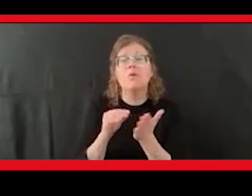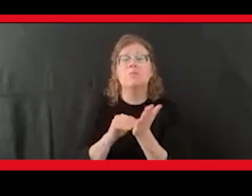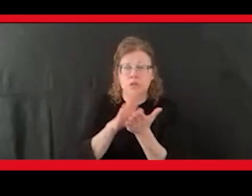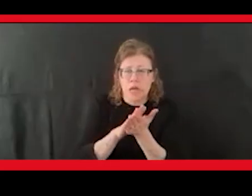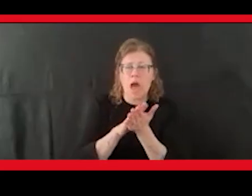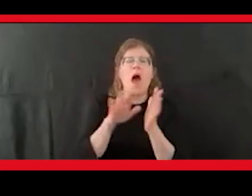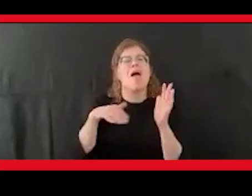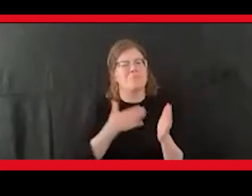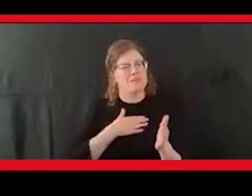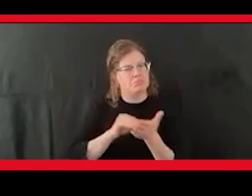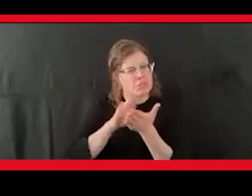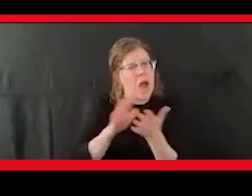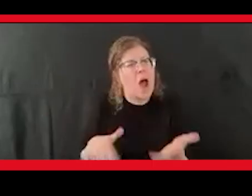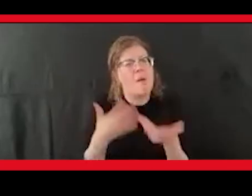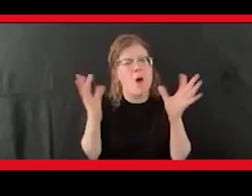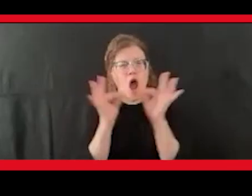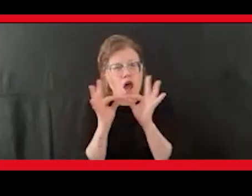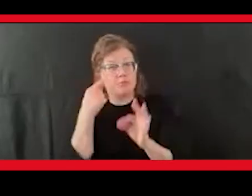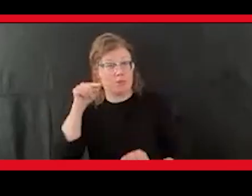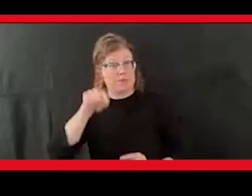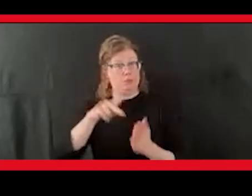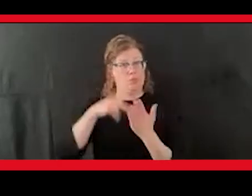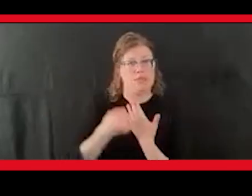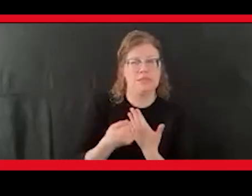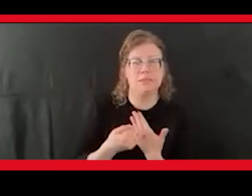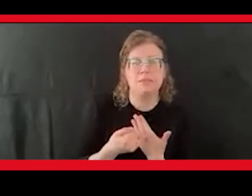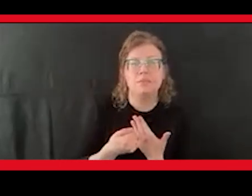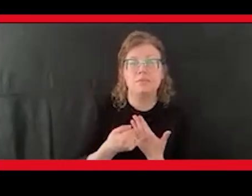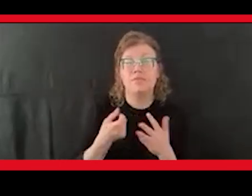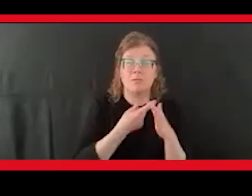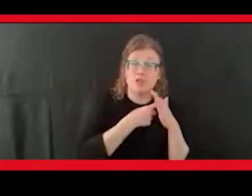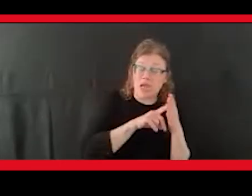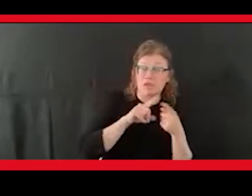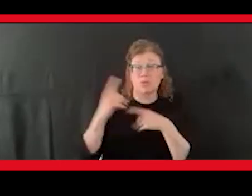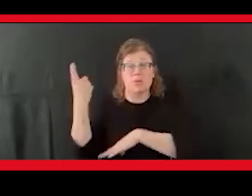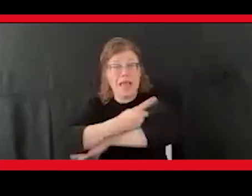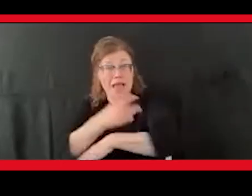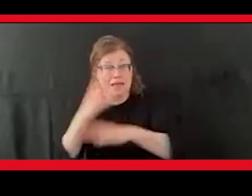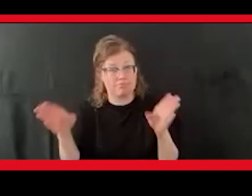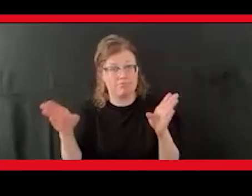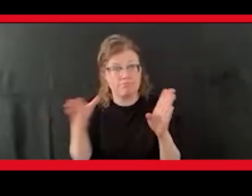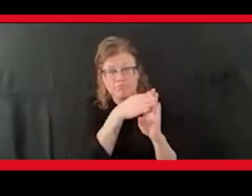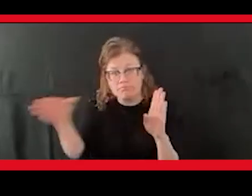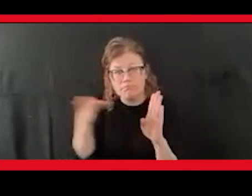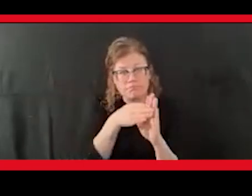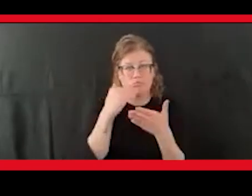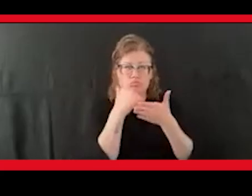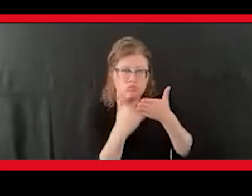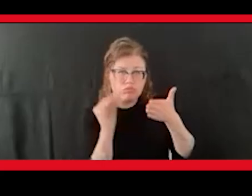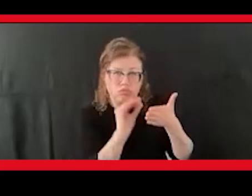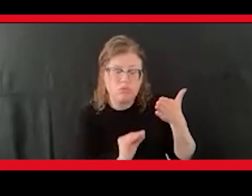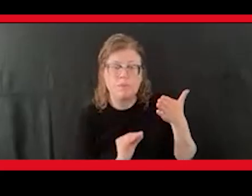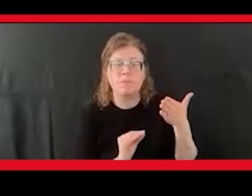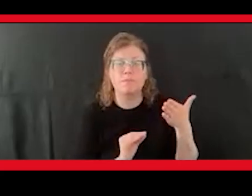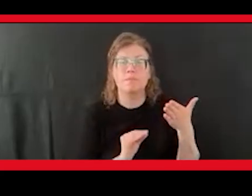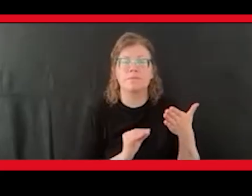end date of your project. You will select an artistic discipline, a program stream that